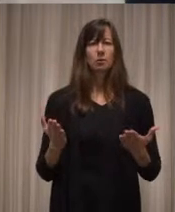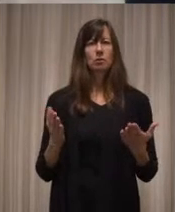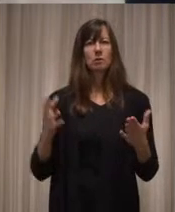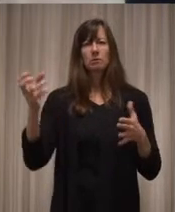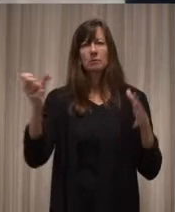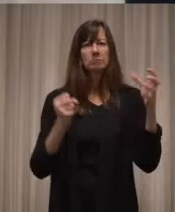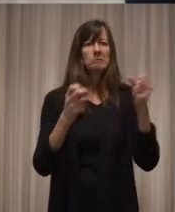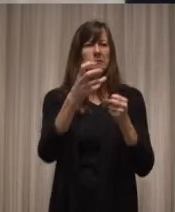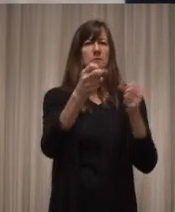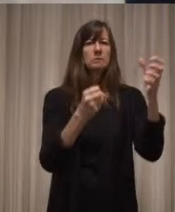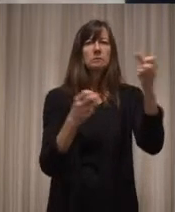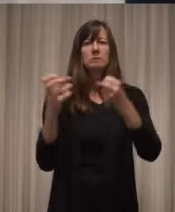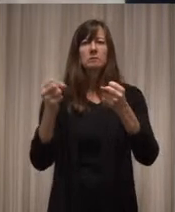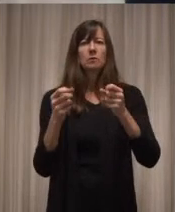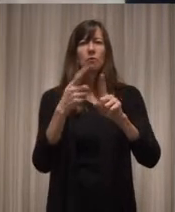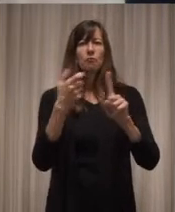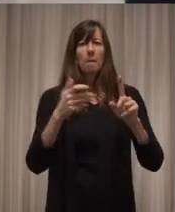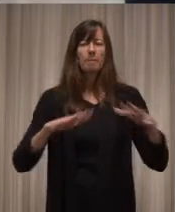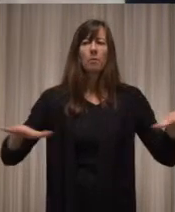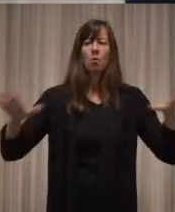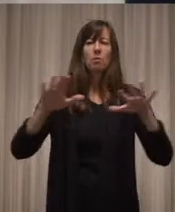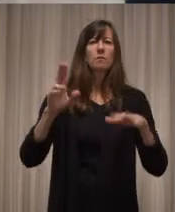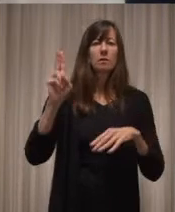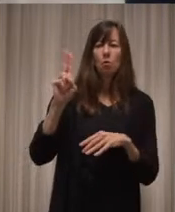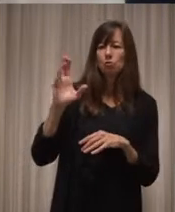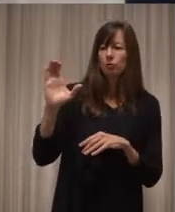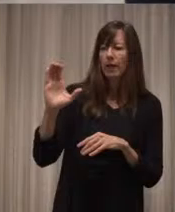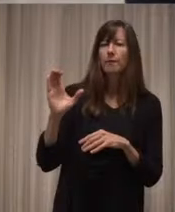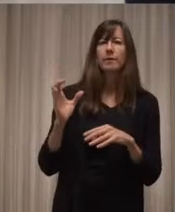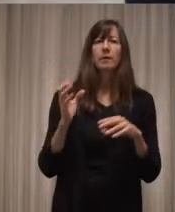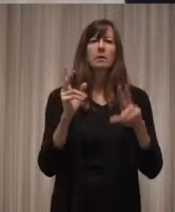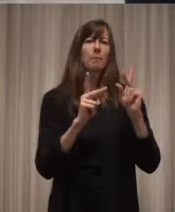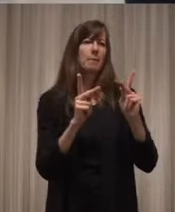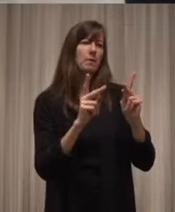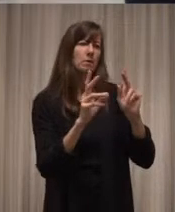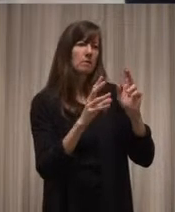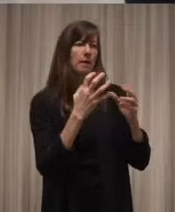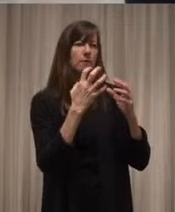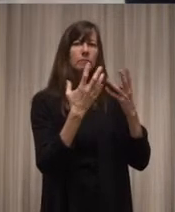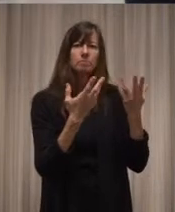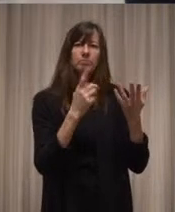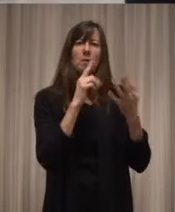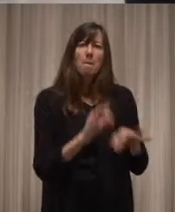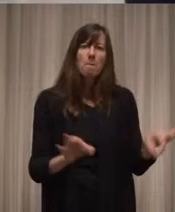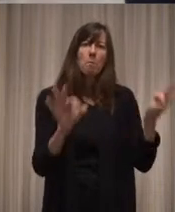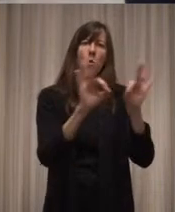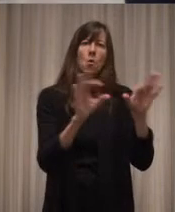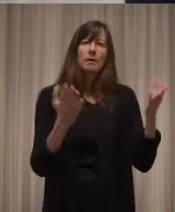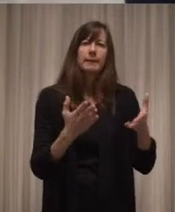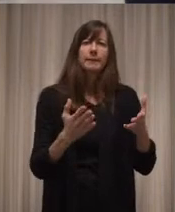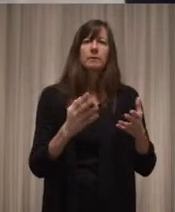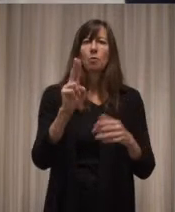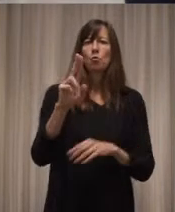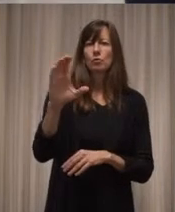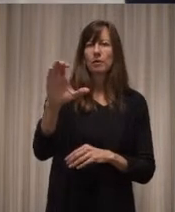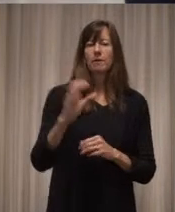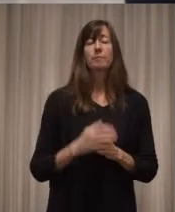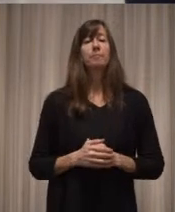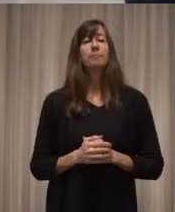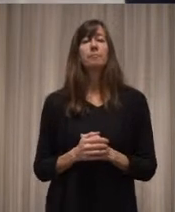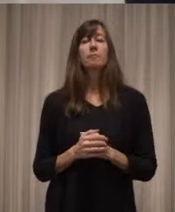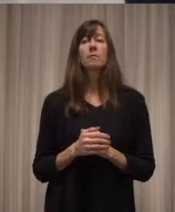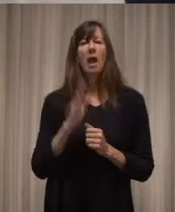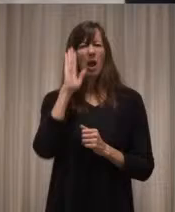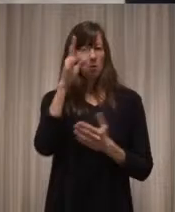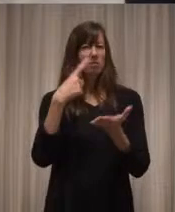all the diversity and the richness of all the communities that make up Ulster County. If you have interest, and I'll talk about who's